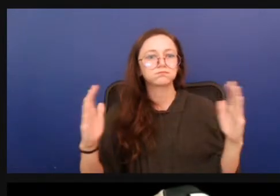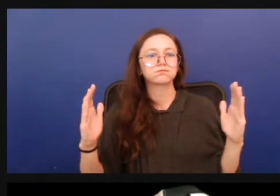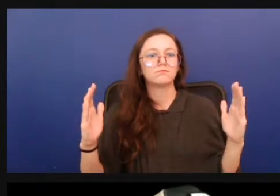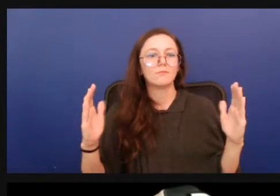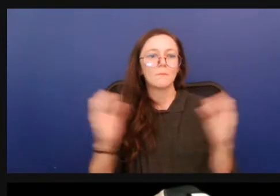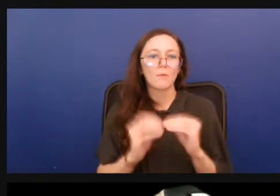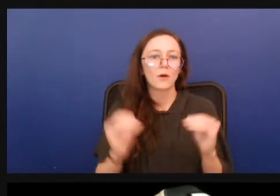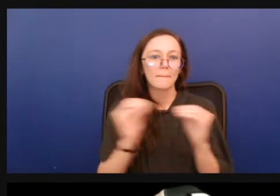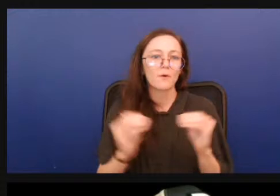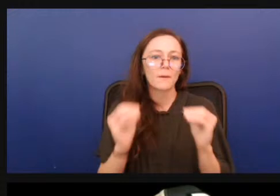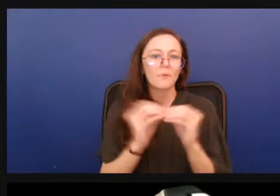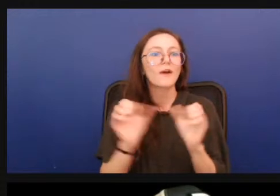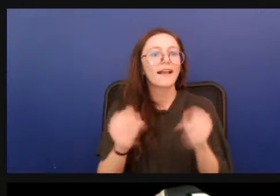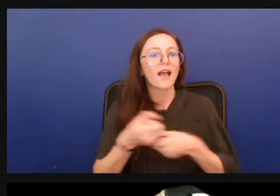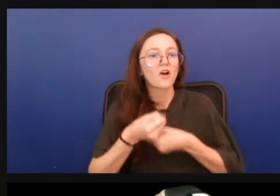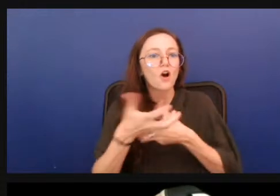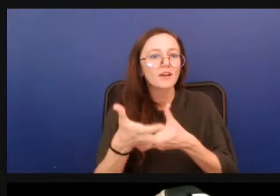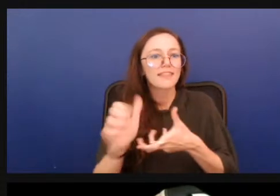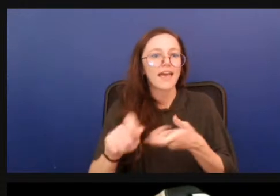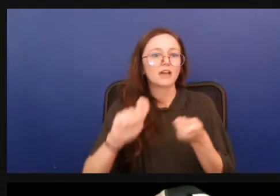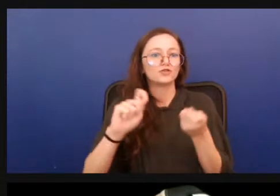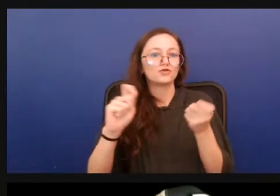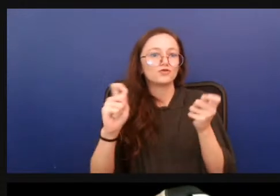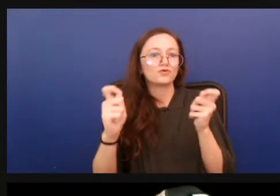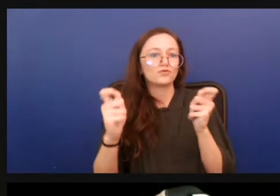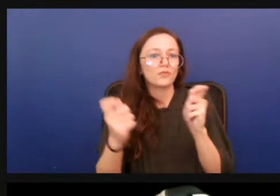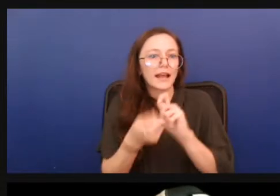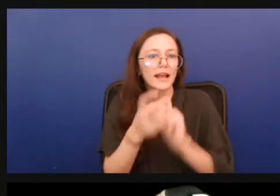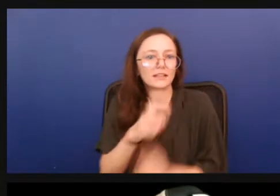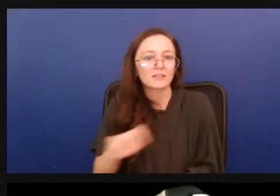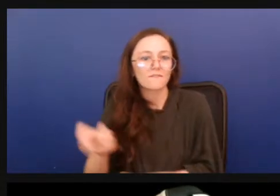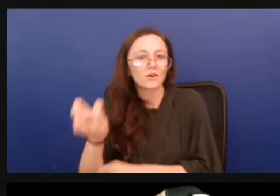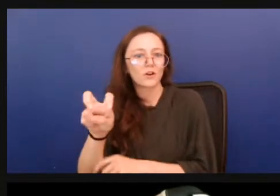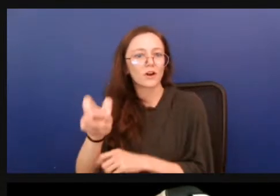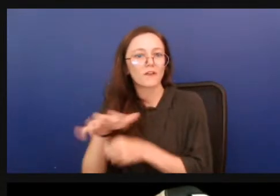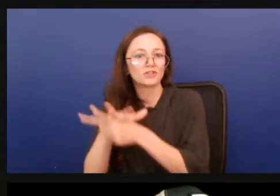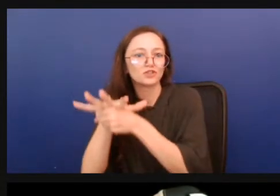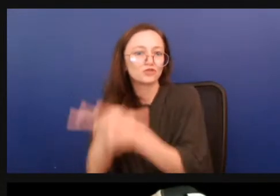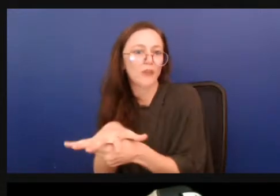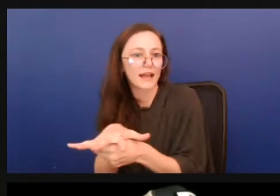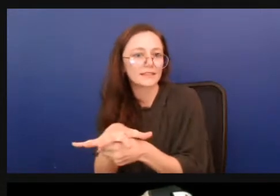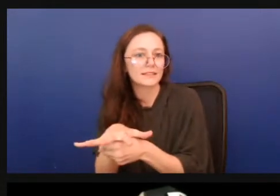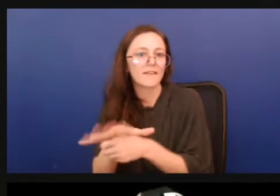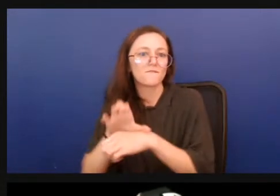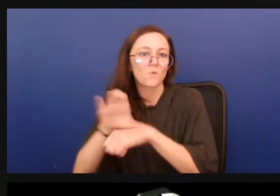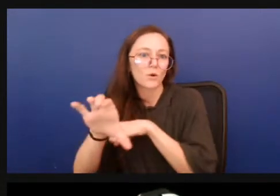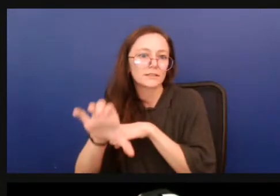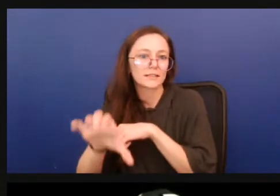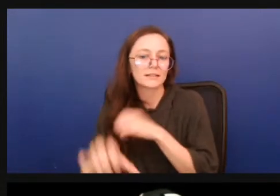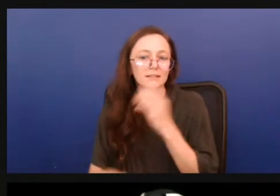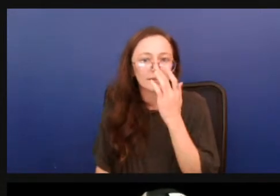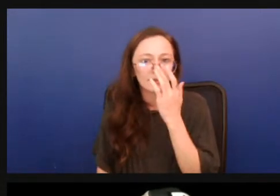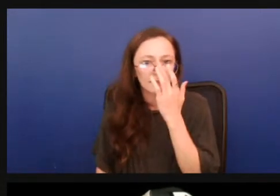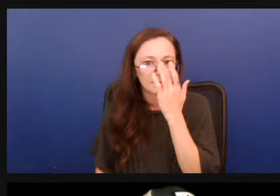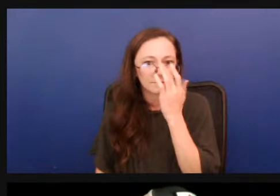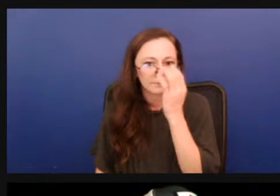that transfer of stress forces in that surface block to cause this kind of activity